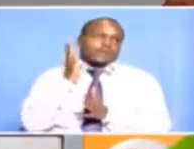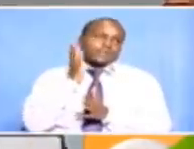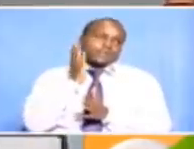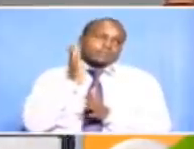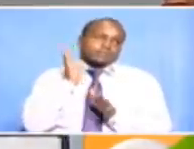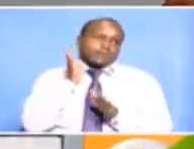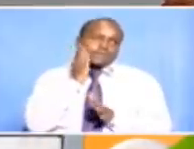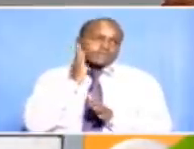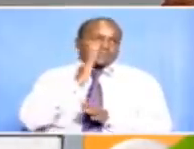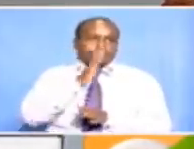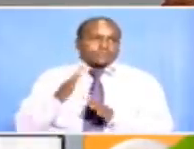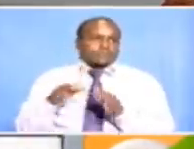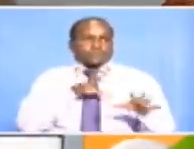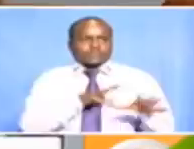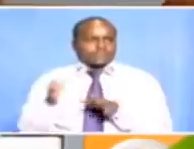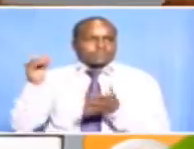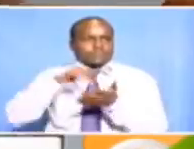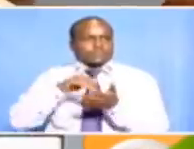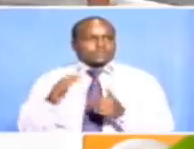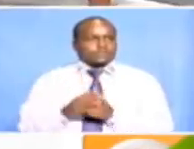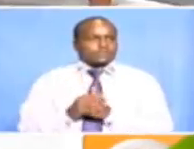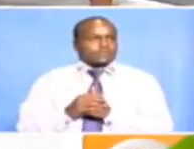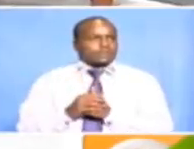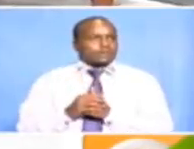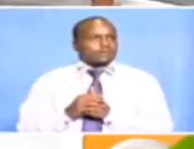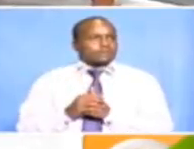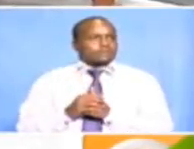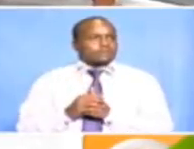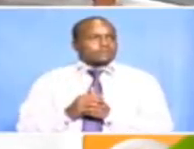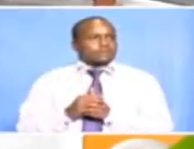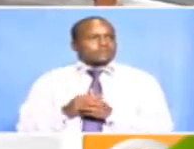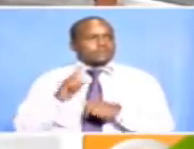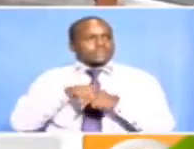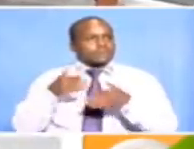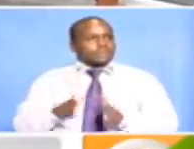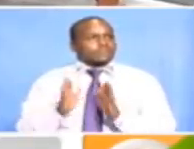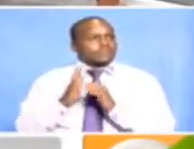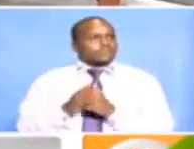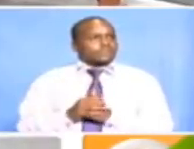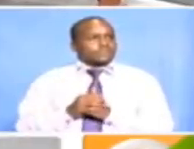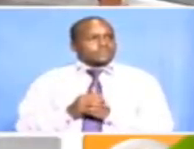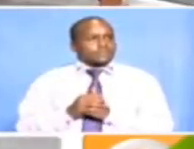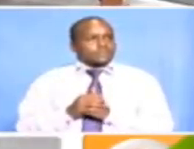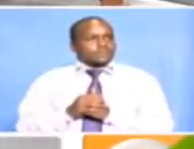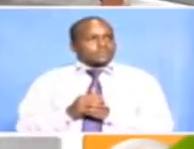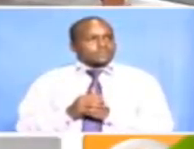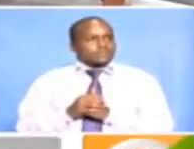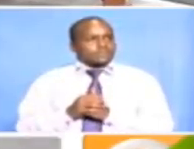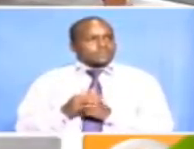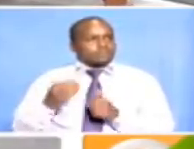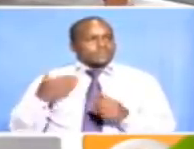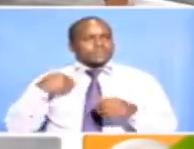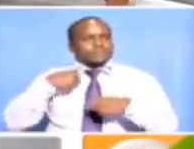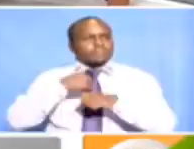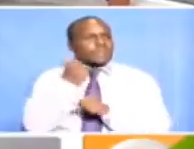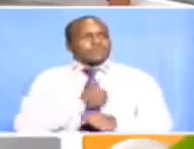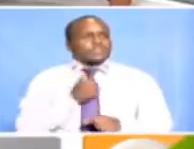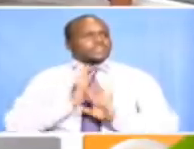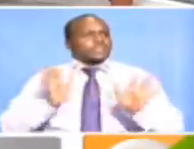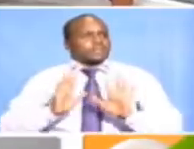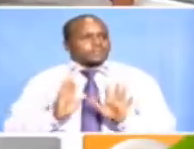never suffer anymore. Governor, Jeff, anymore when they deliver. Sure. And I don't have apologies to make. I will not